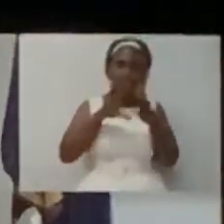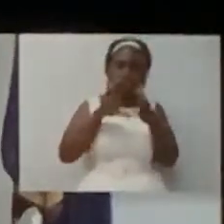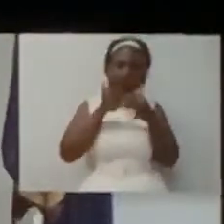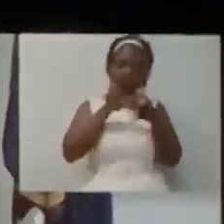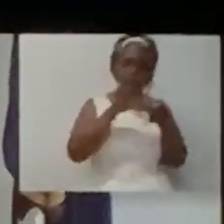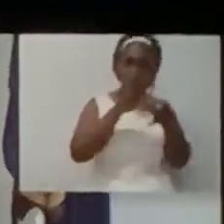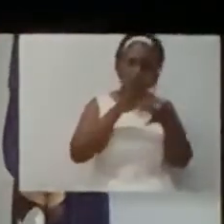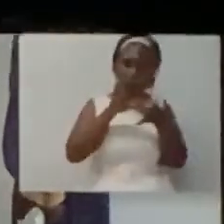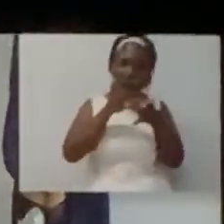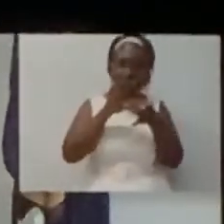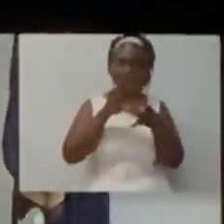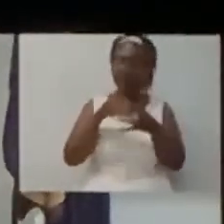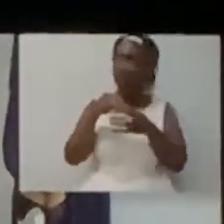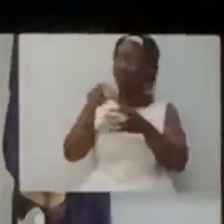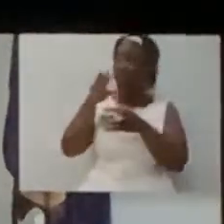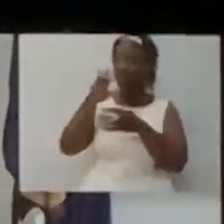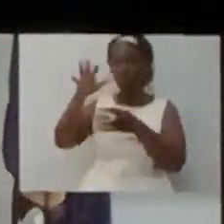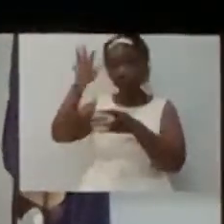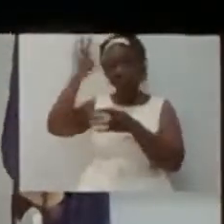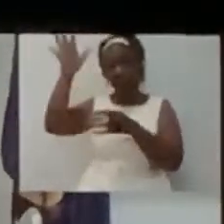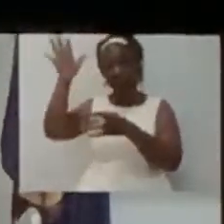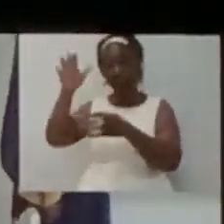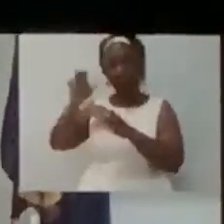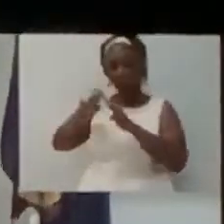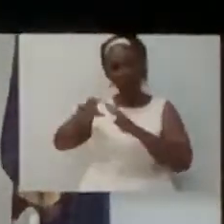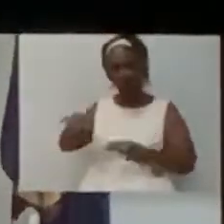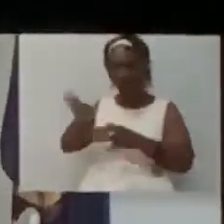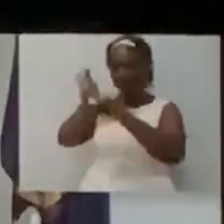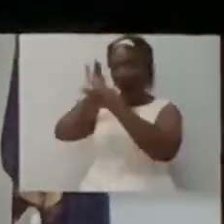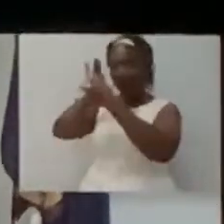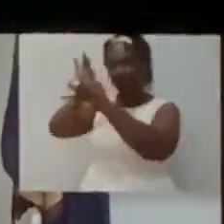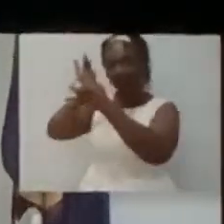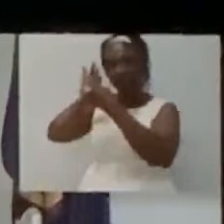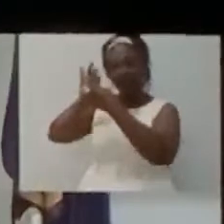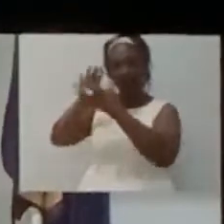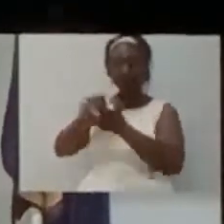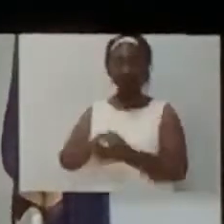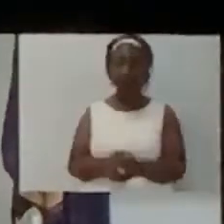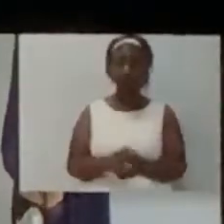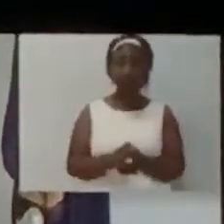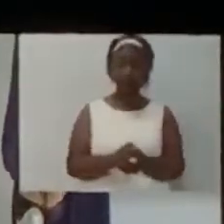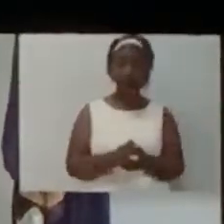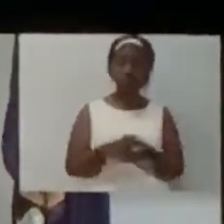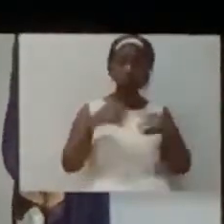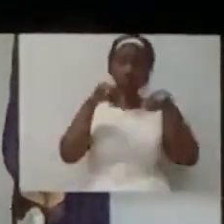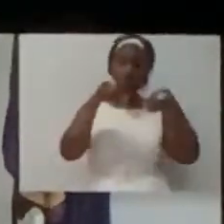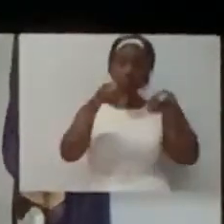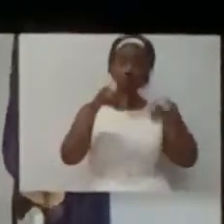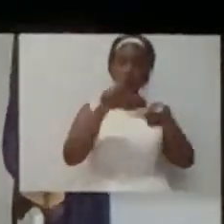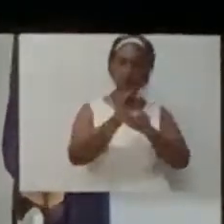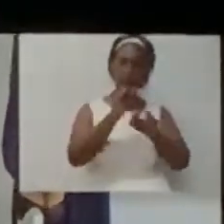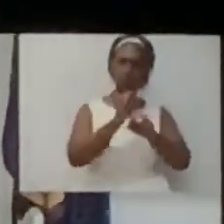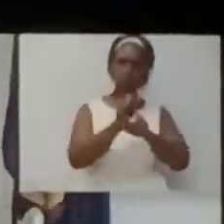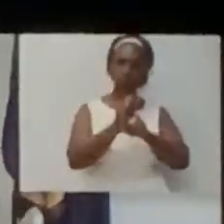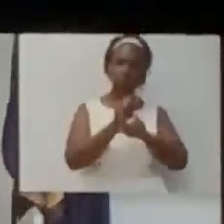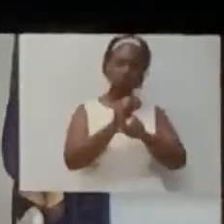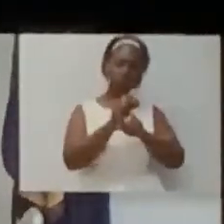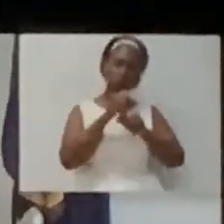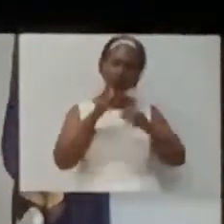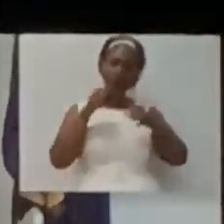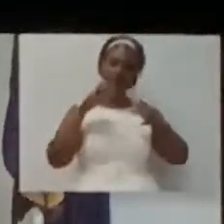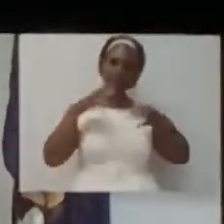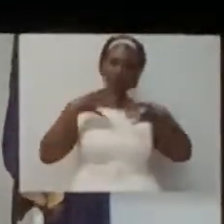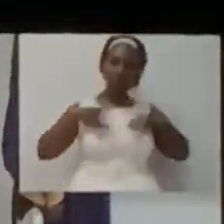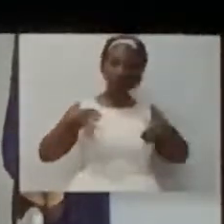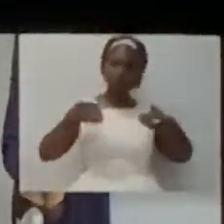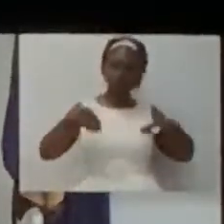to student, of grandparent to grandchild, store worker to regular customer, and so